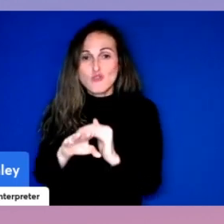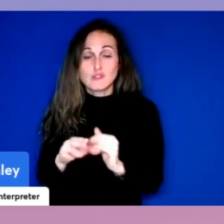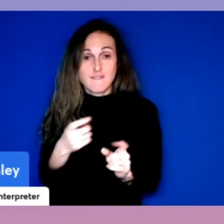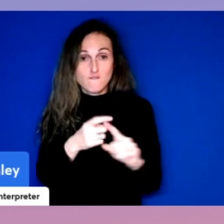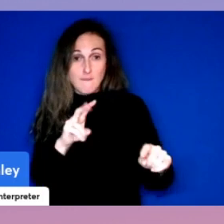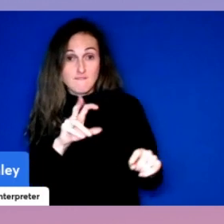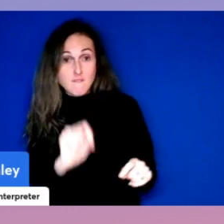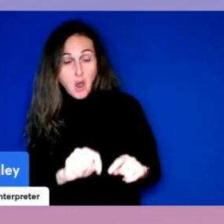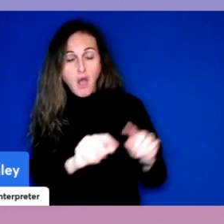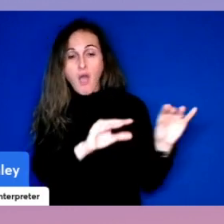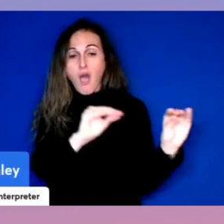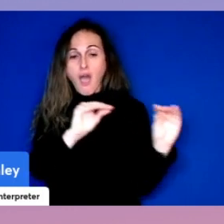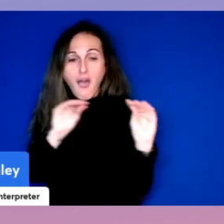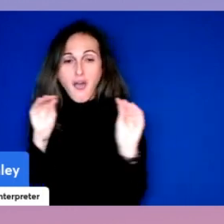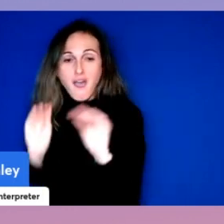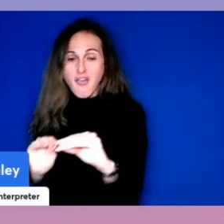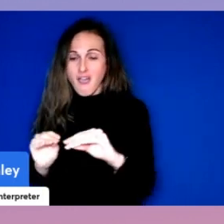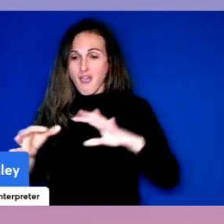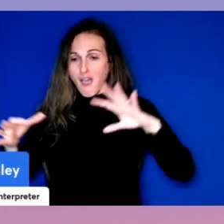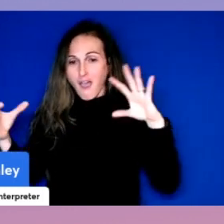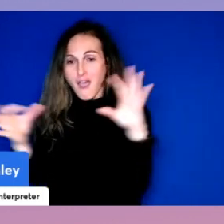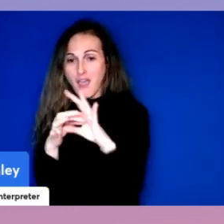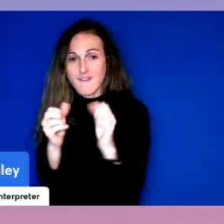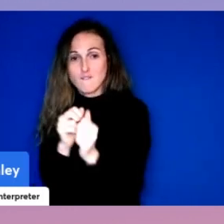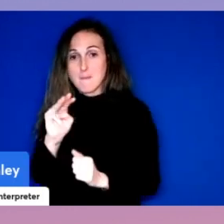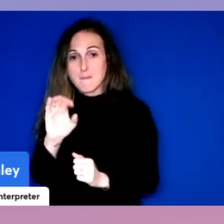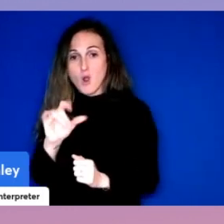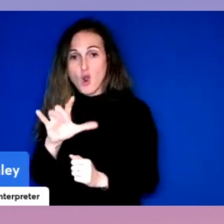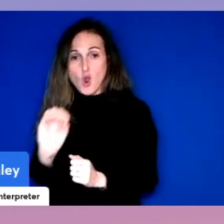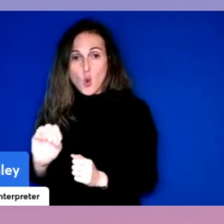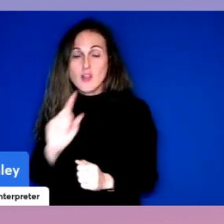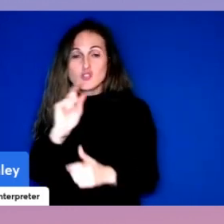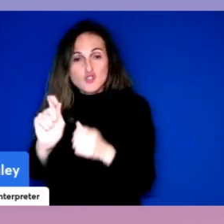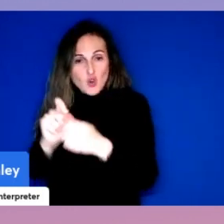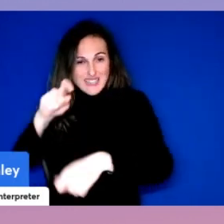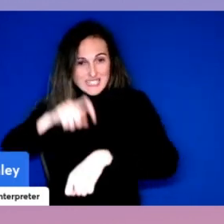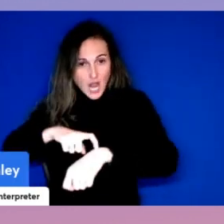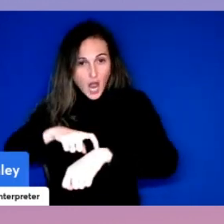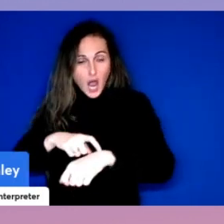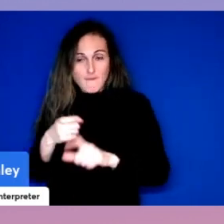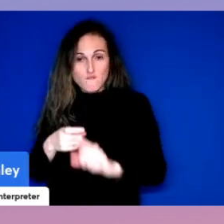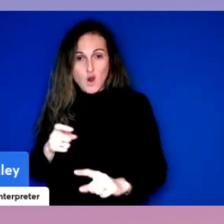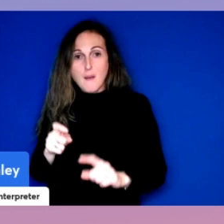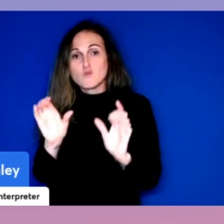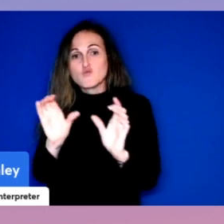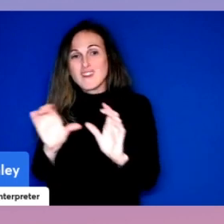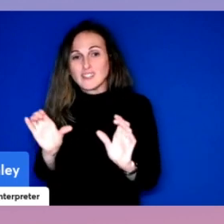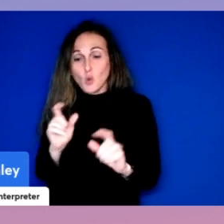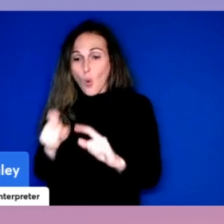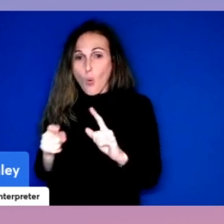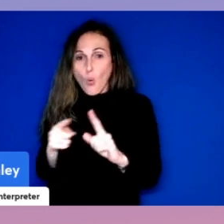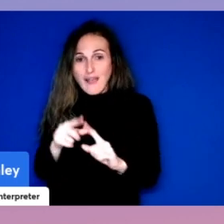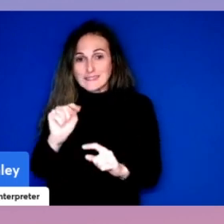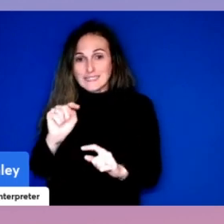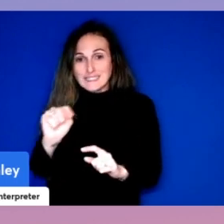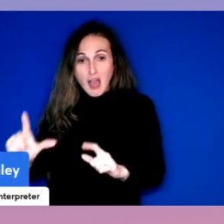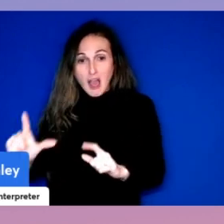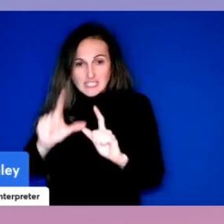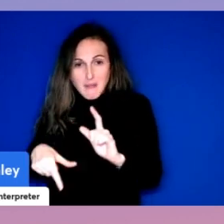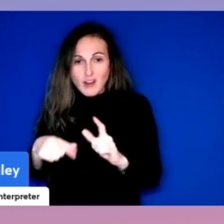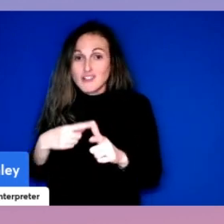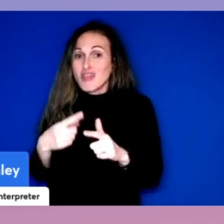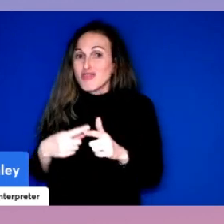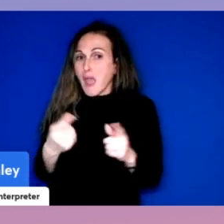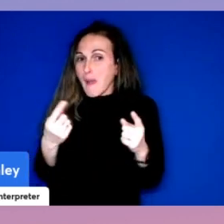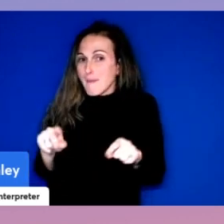to connect to Mongo. And there's a time to live for those credentials. Once the TTL expires, then the application needs to go